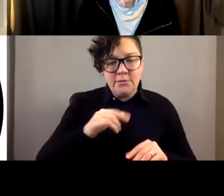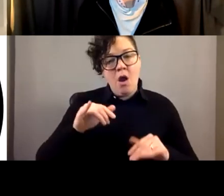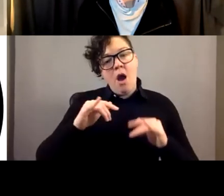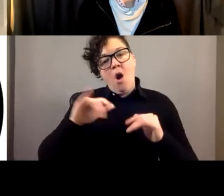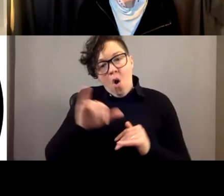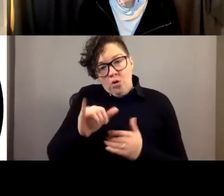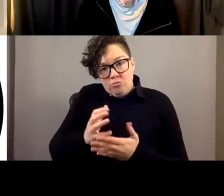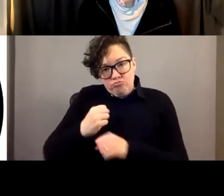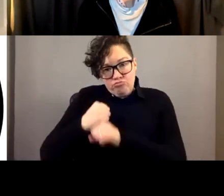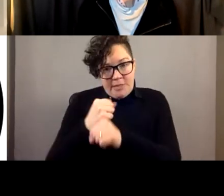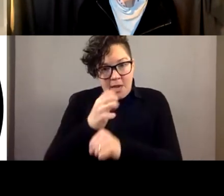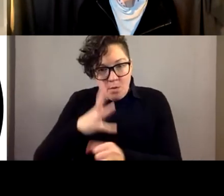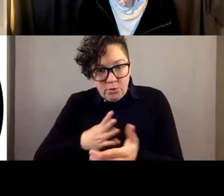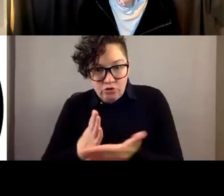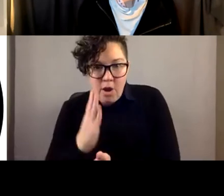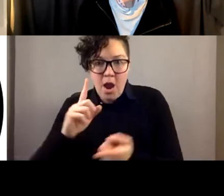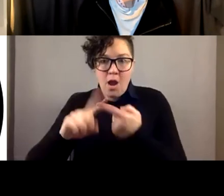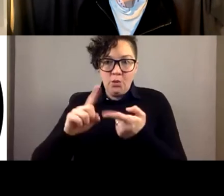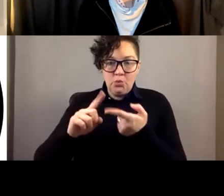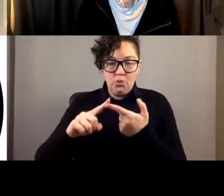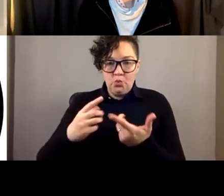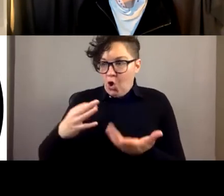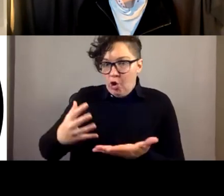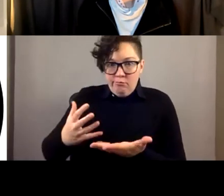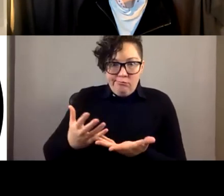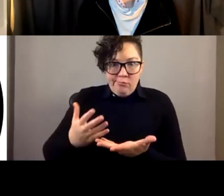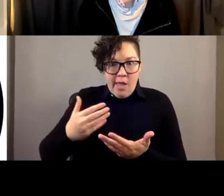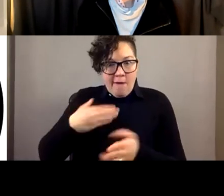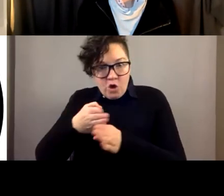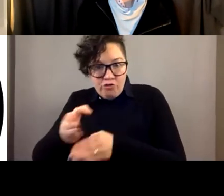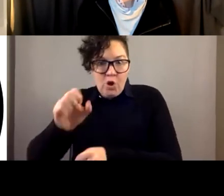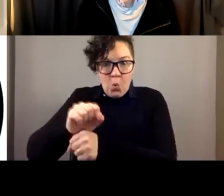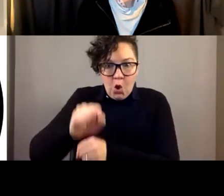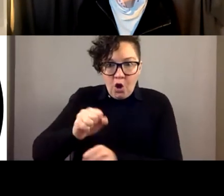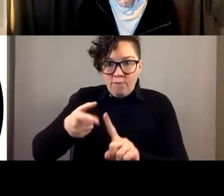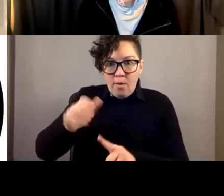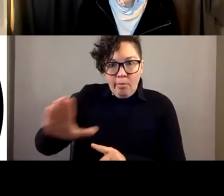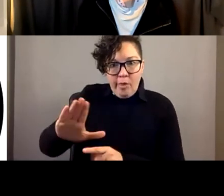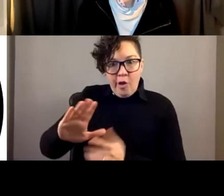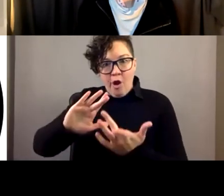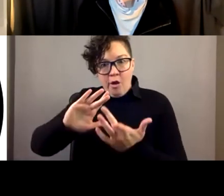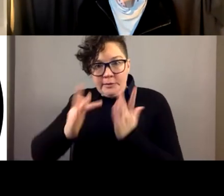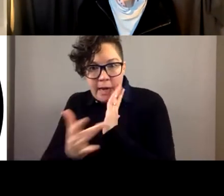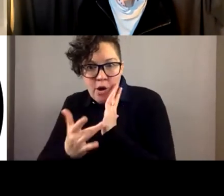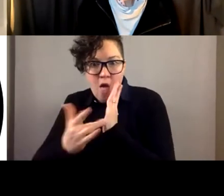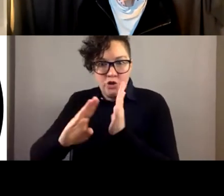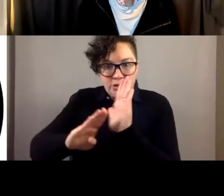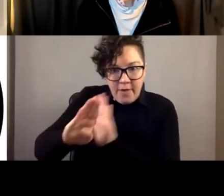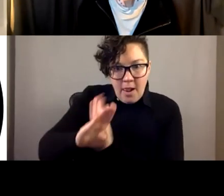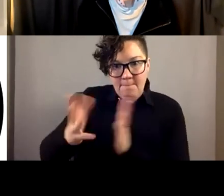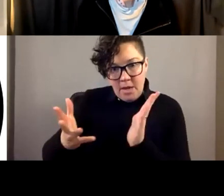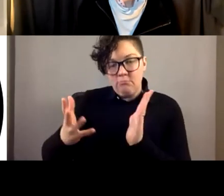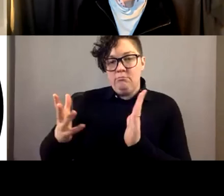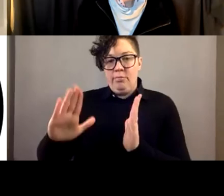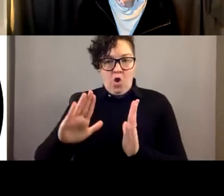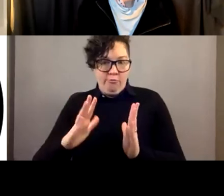livelihood to the data that they've generated and the identities that they have online. So I hope that that's true. I also think